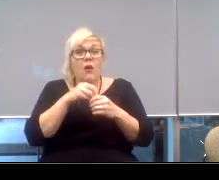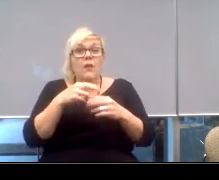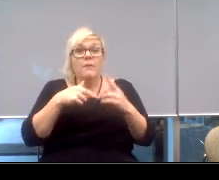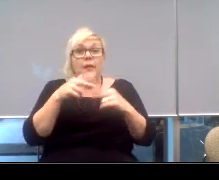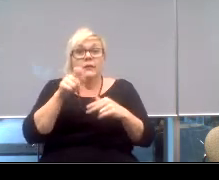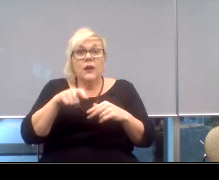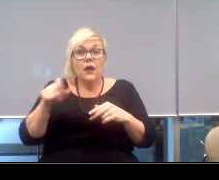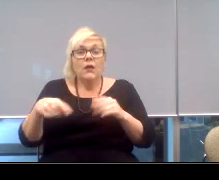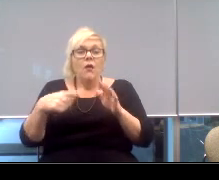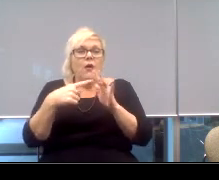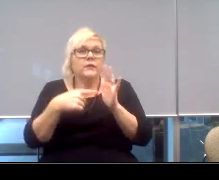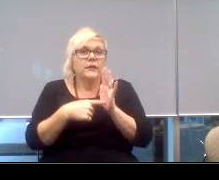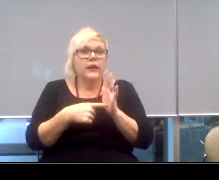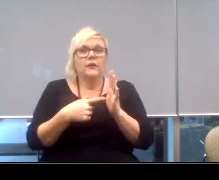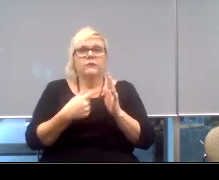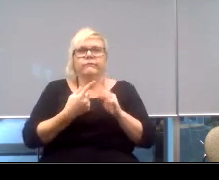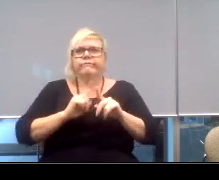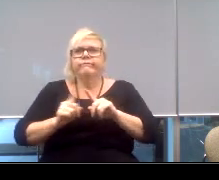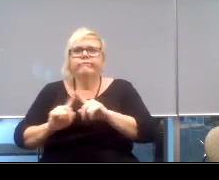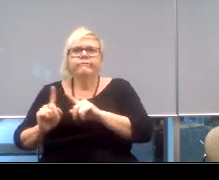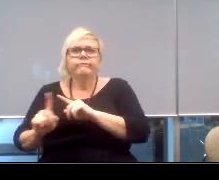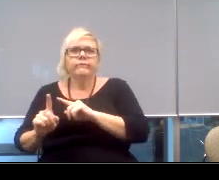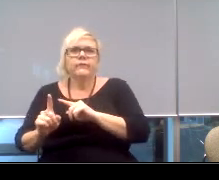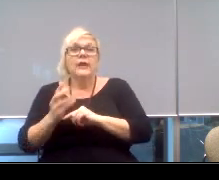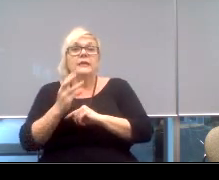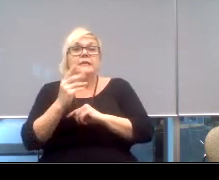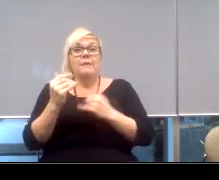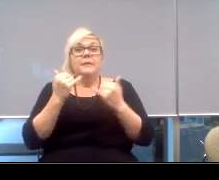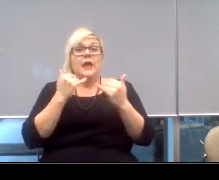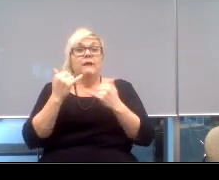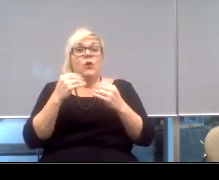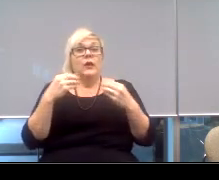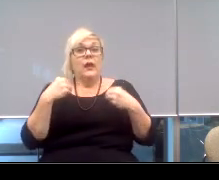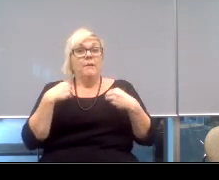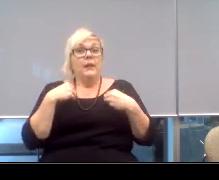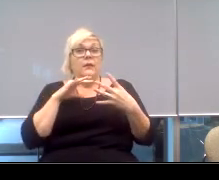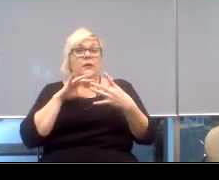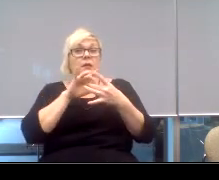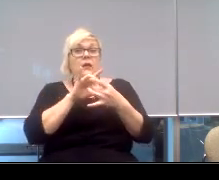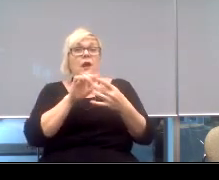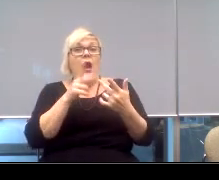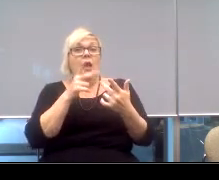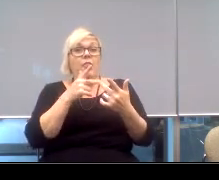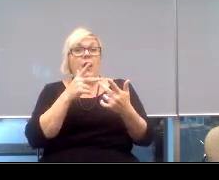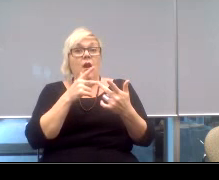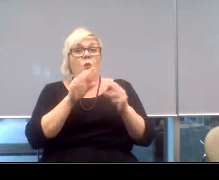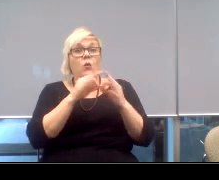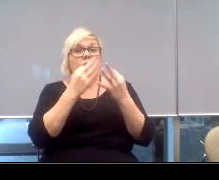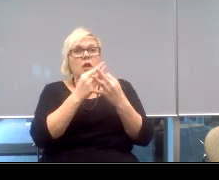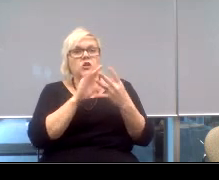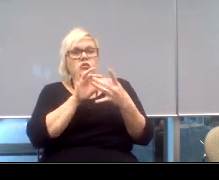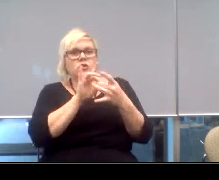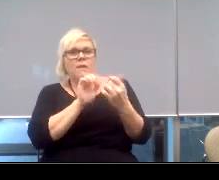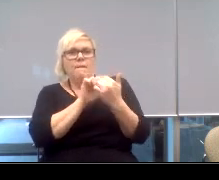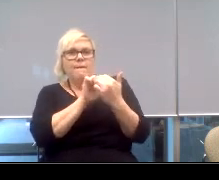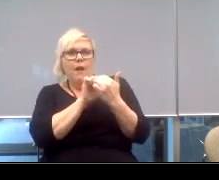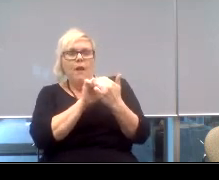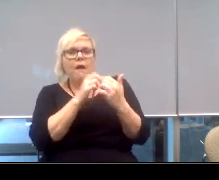workforce pipelines. Again, this is where some of the telcos are partnering with other providers to deliver rural and remote